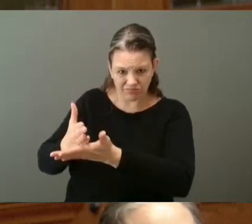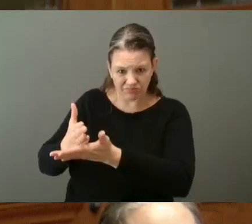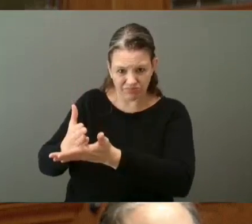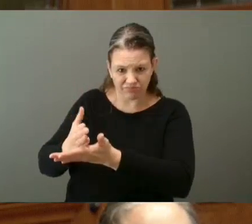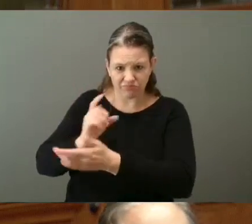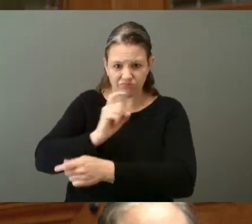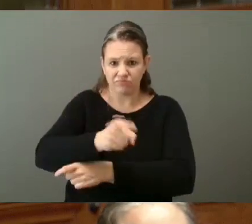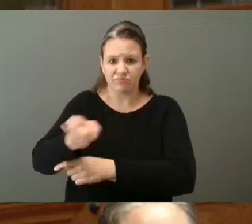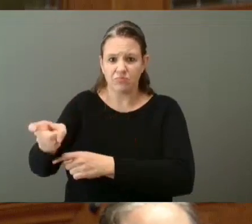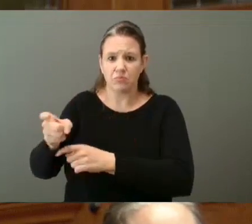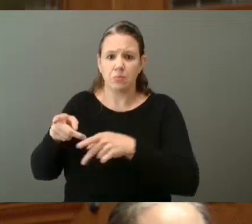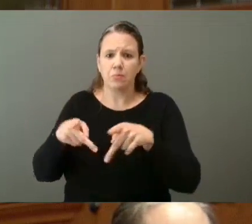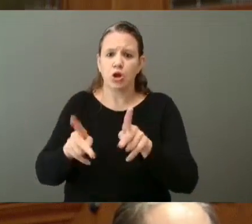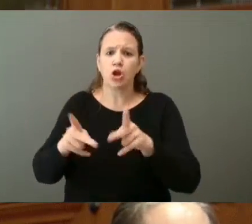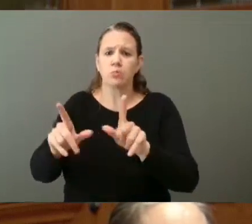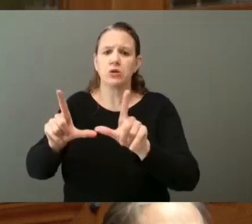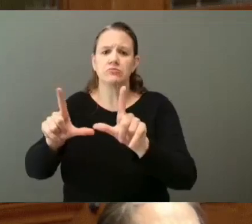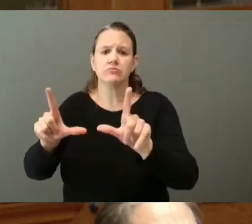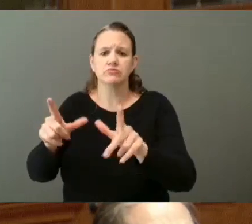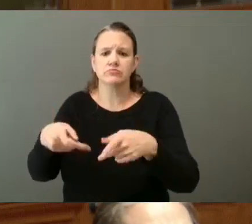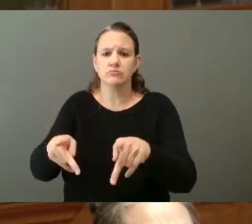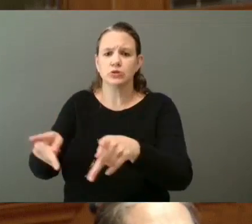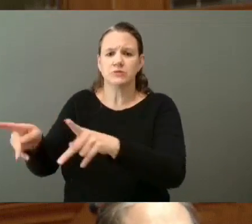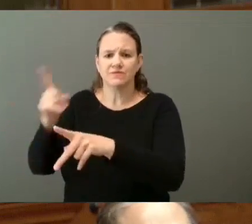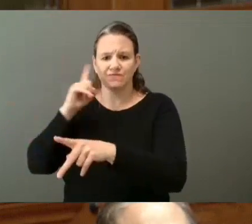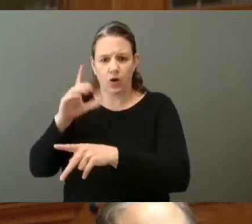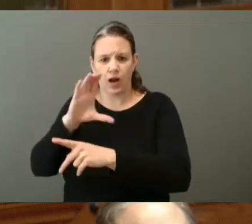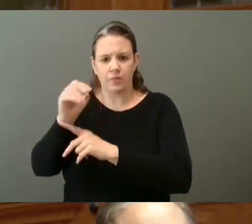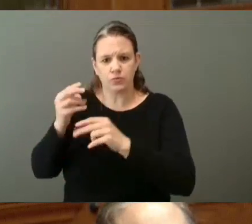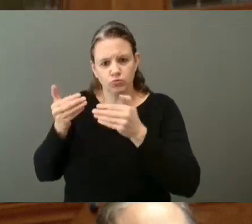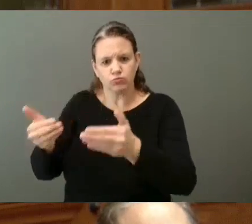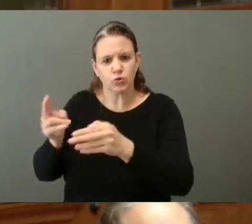out methane gas extraction in BC?